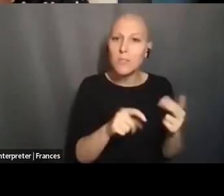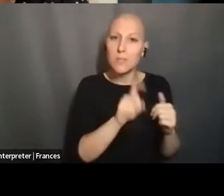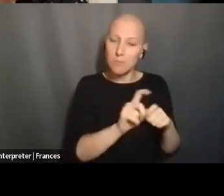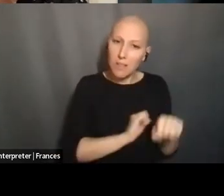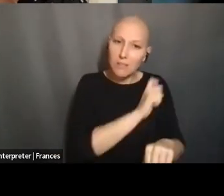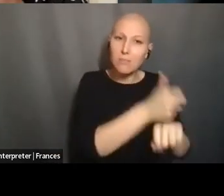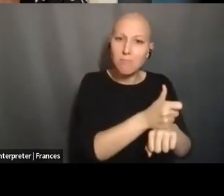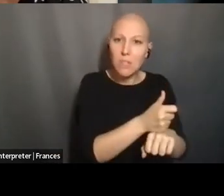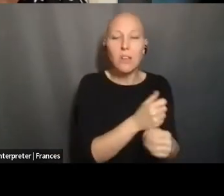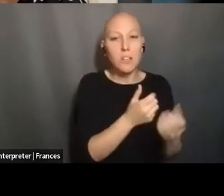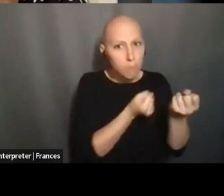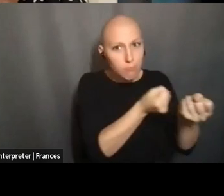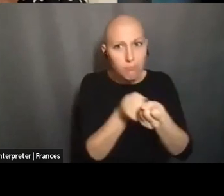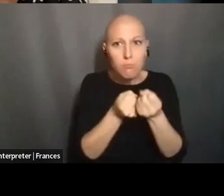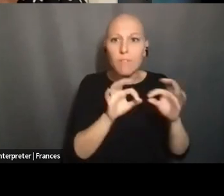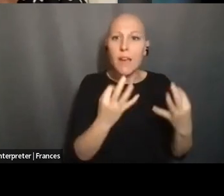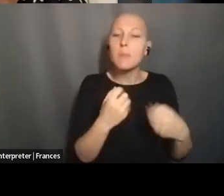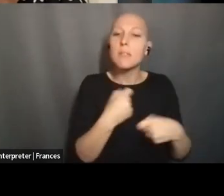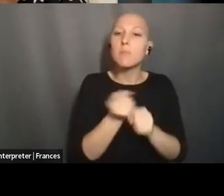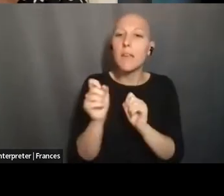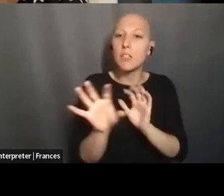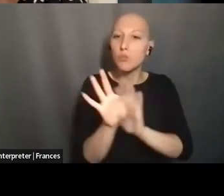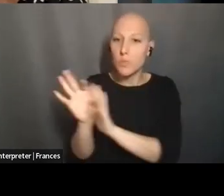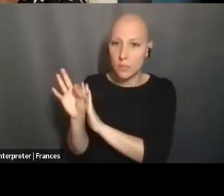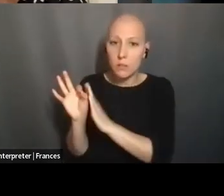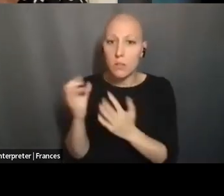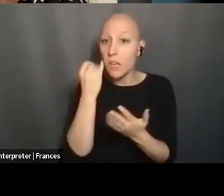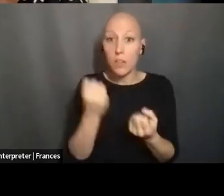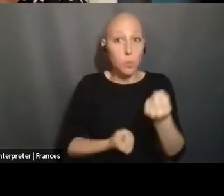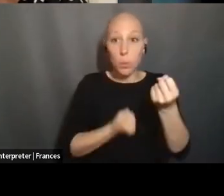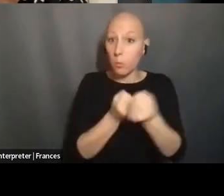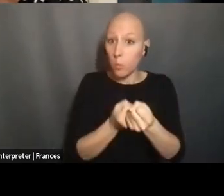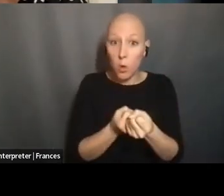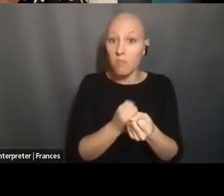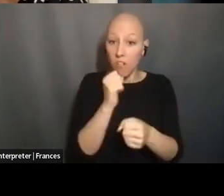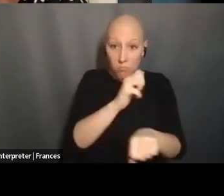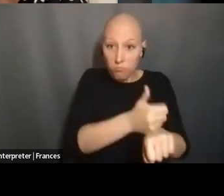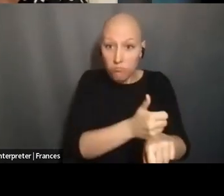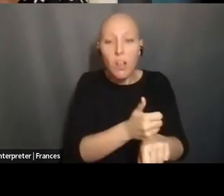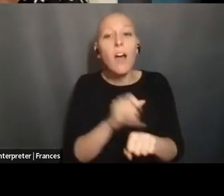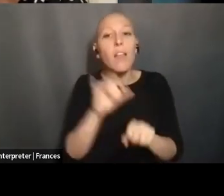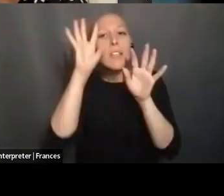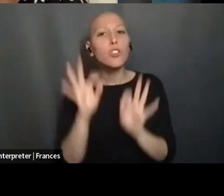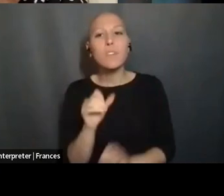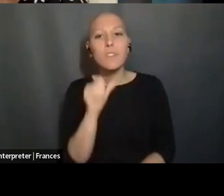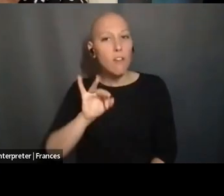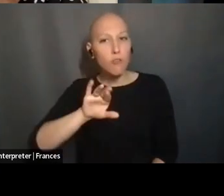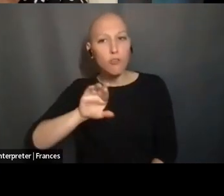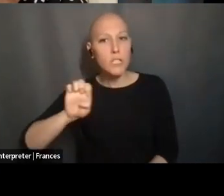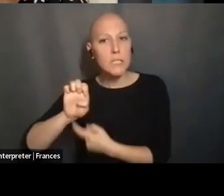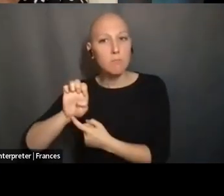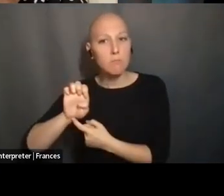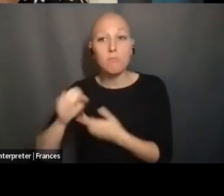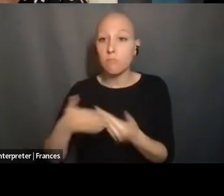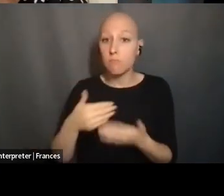these choices. If we don't create those supports, the decision is not free, even if you received your famously